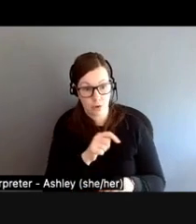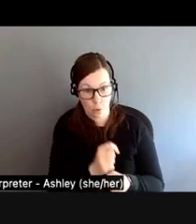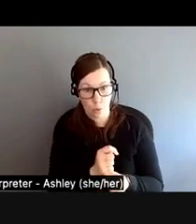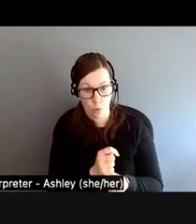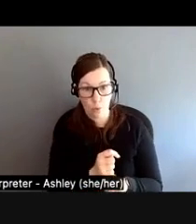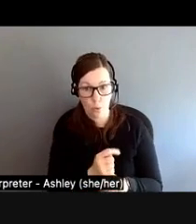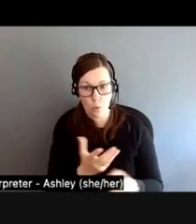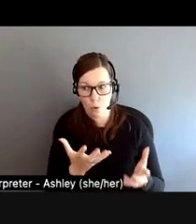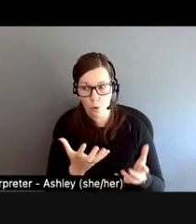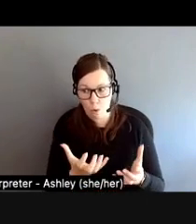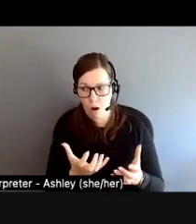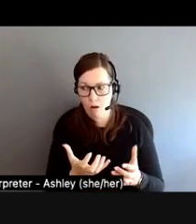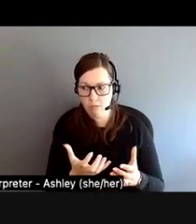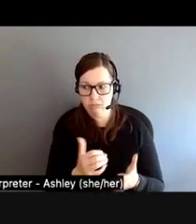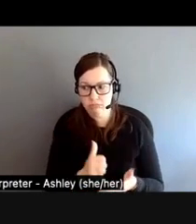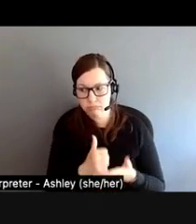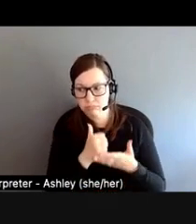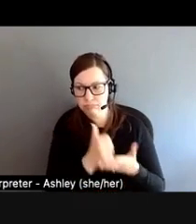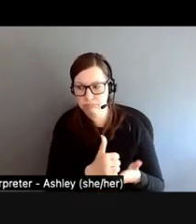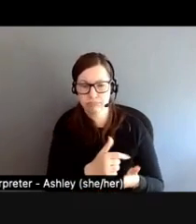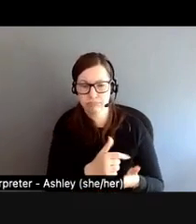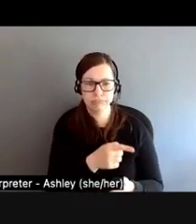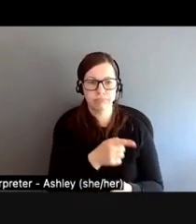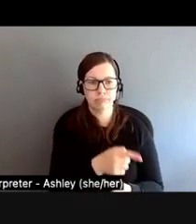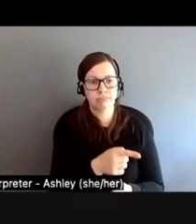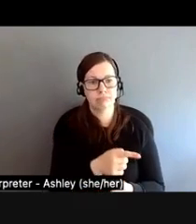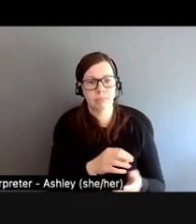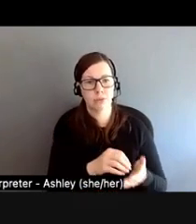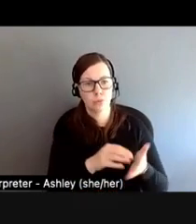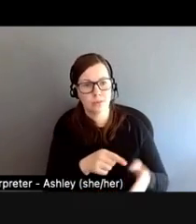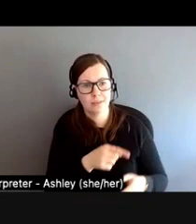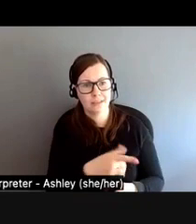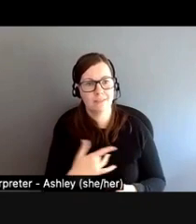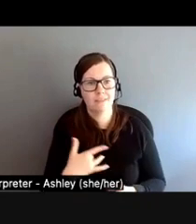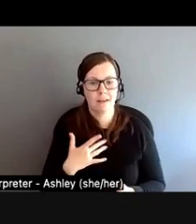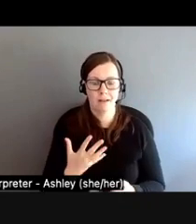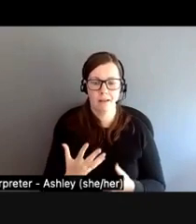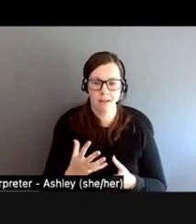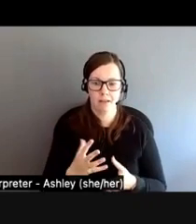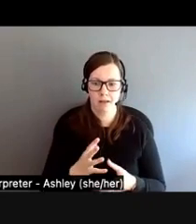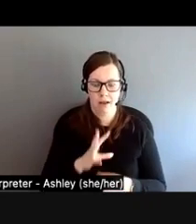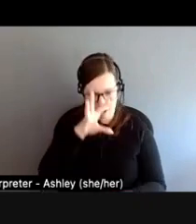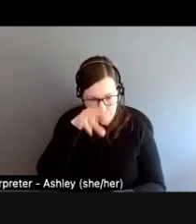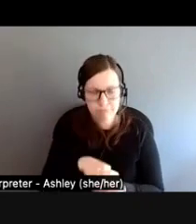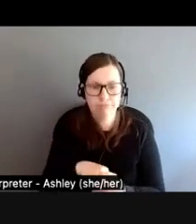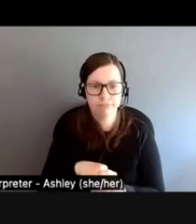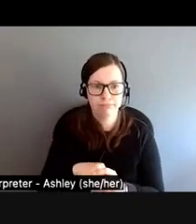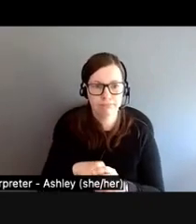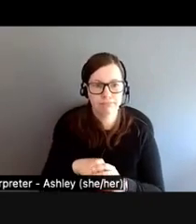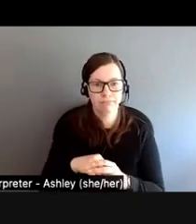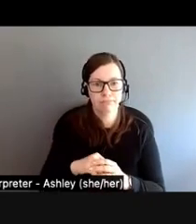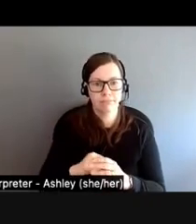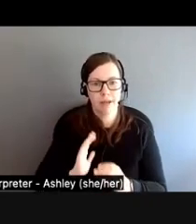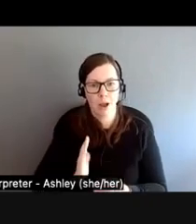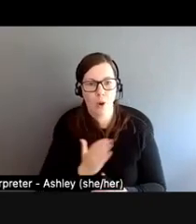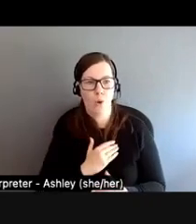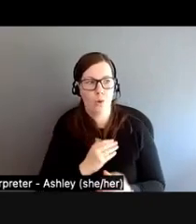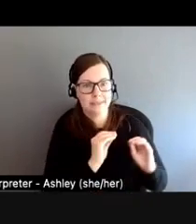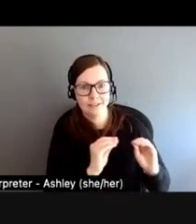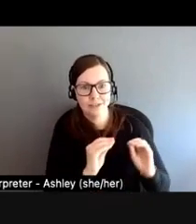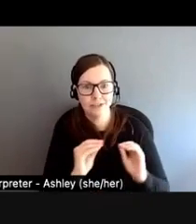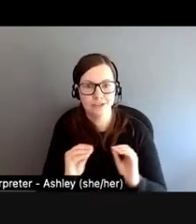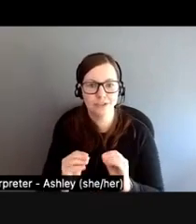engaged with the lesson, using the proper software tools